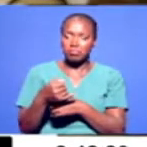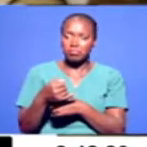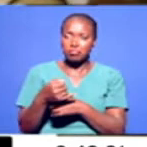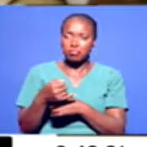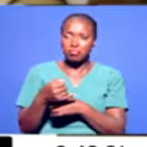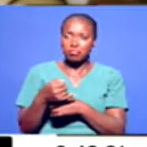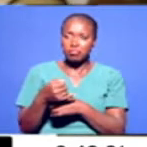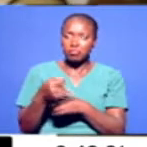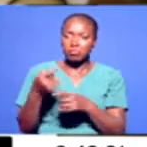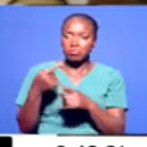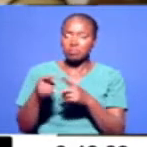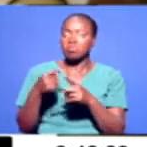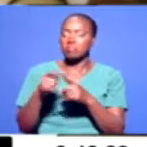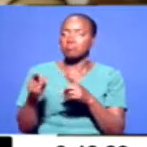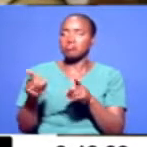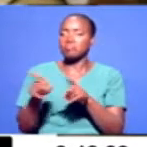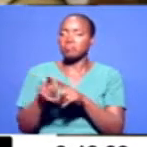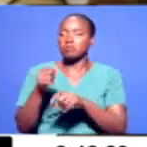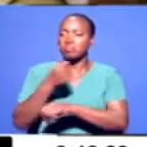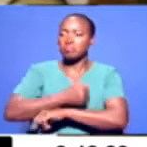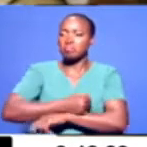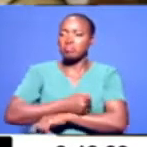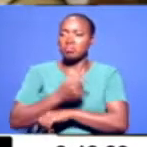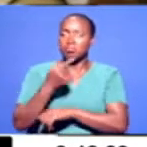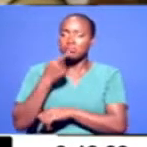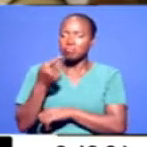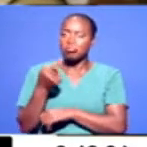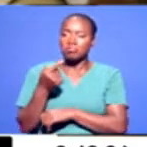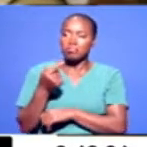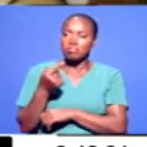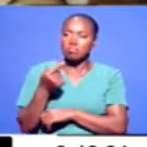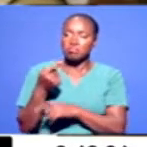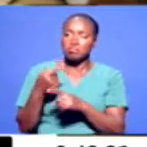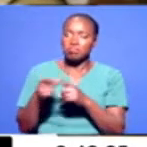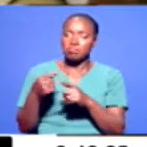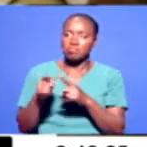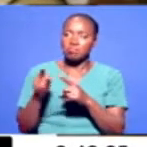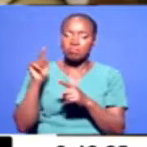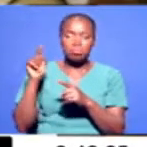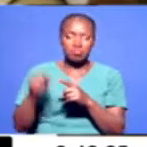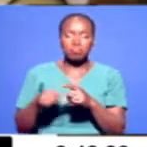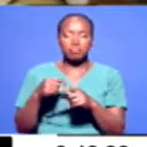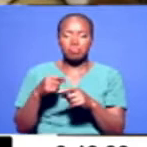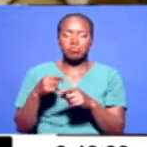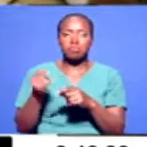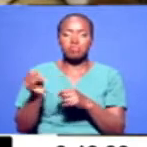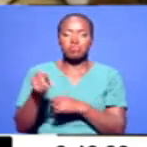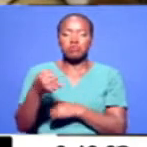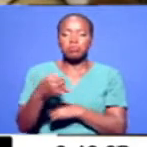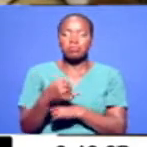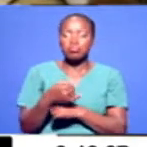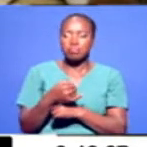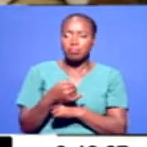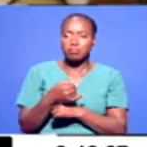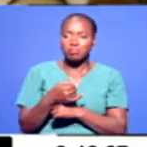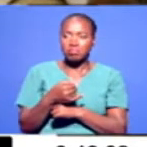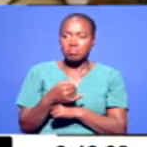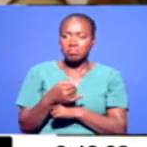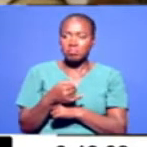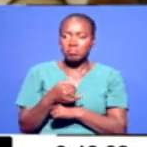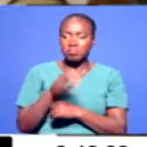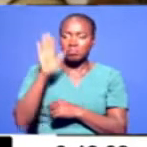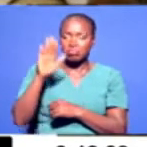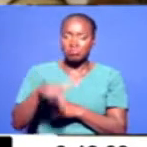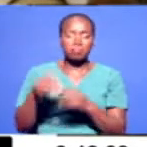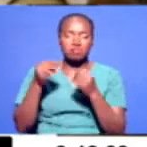to Form 1 in the same school, they told me, in Form 1 you cannot do art, no painting, you must